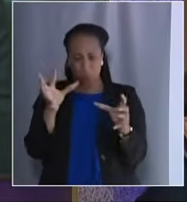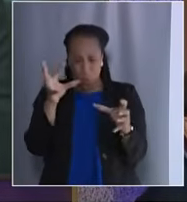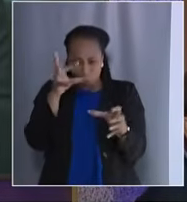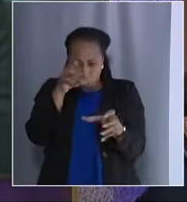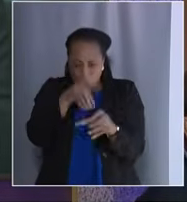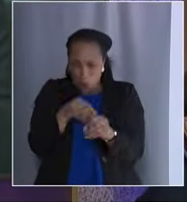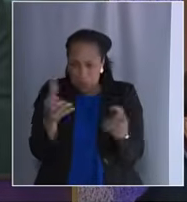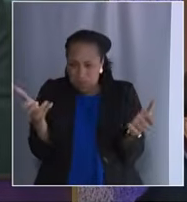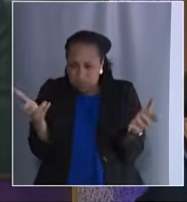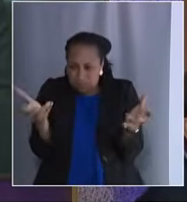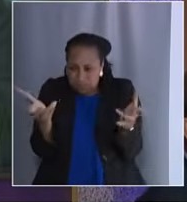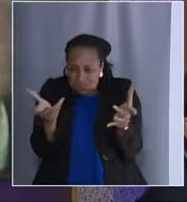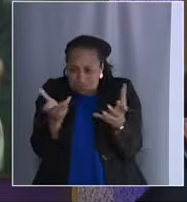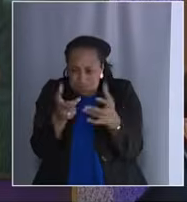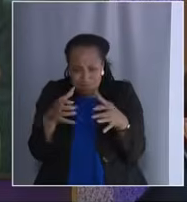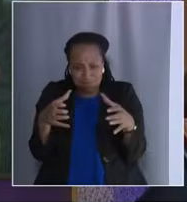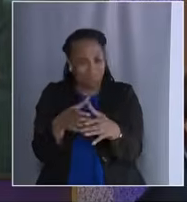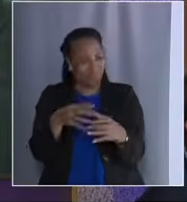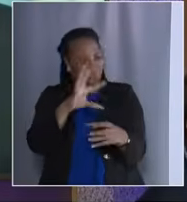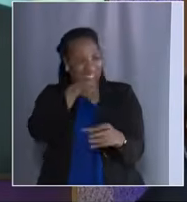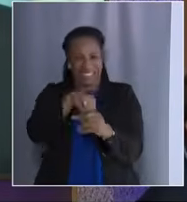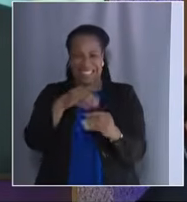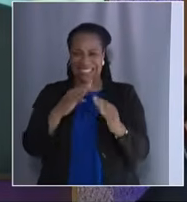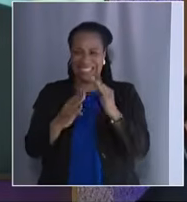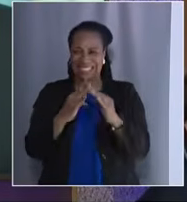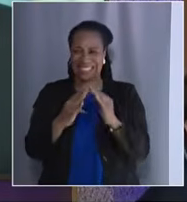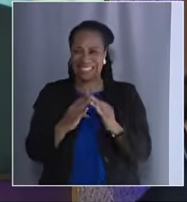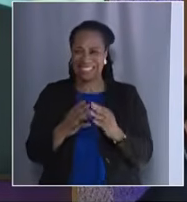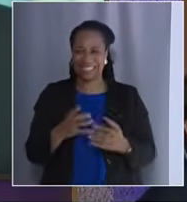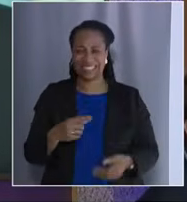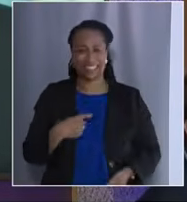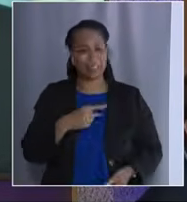for the students, to feel a part of the city, to be able to